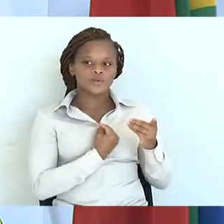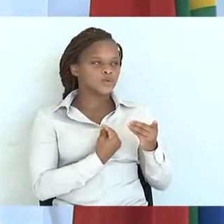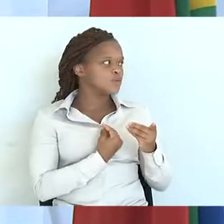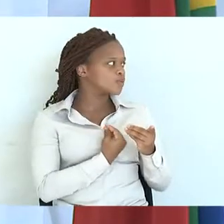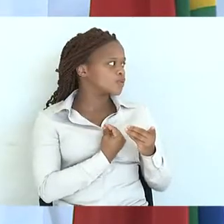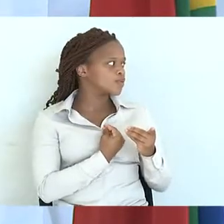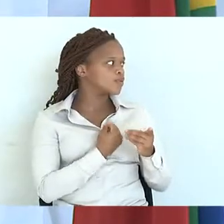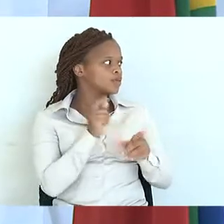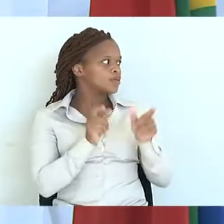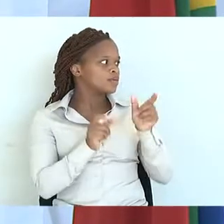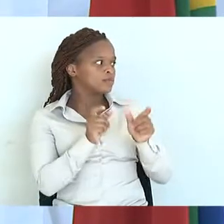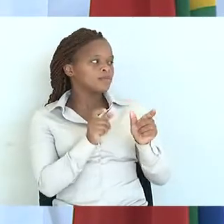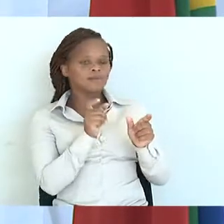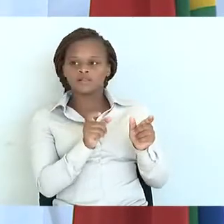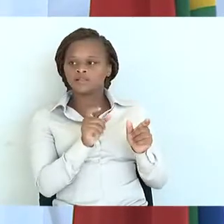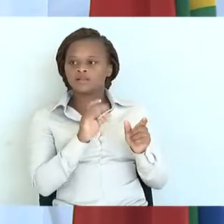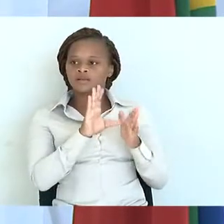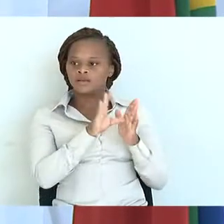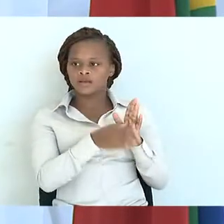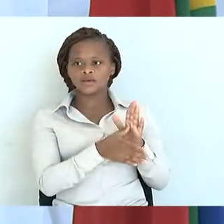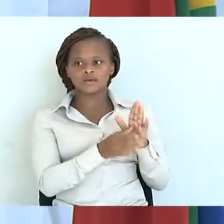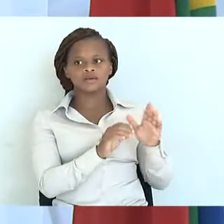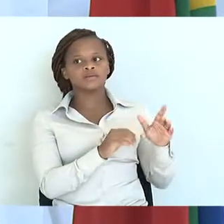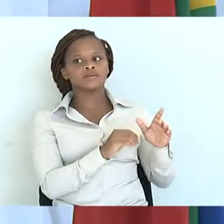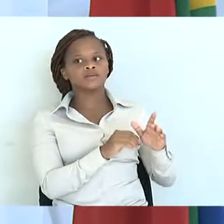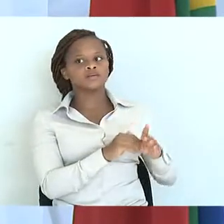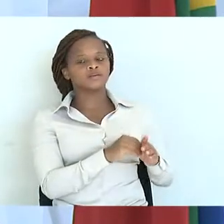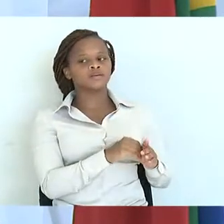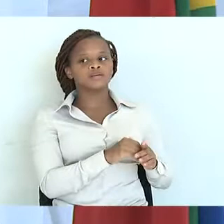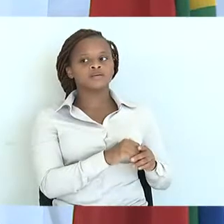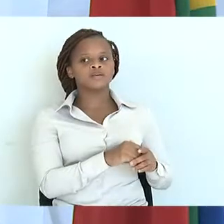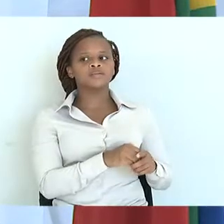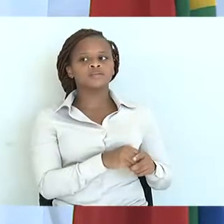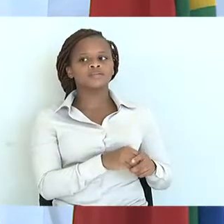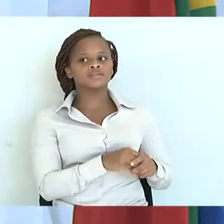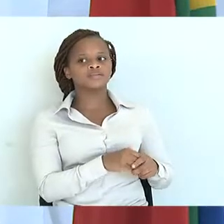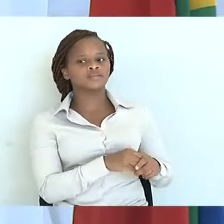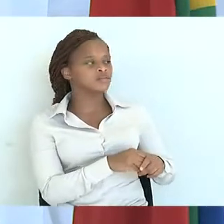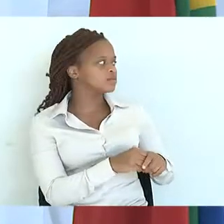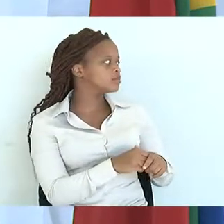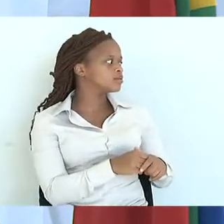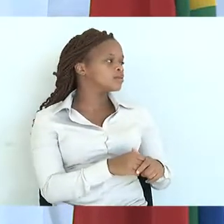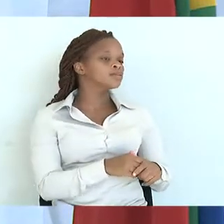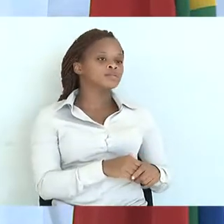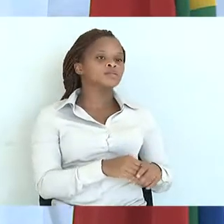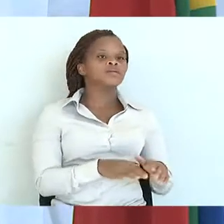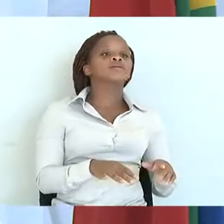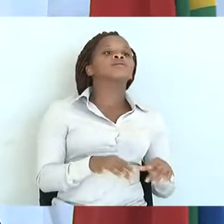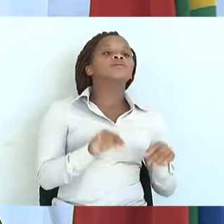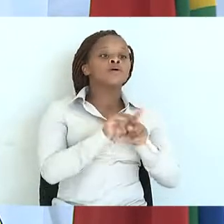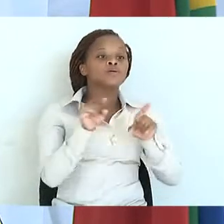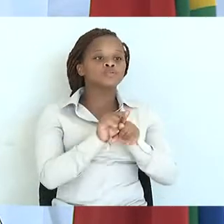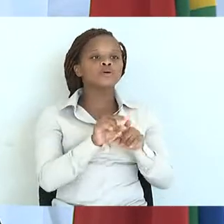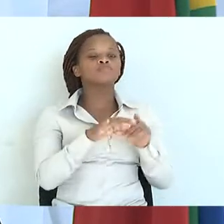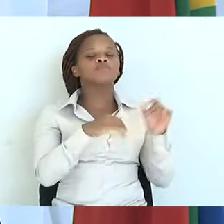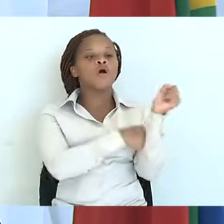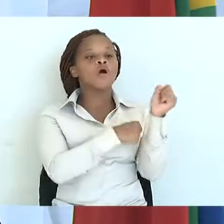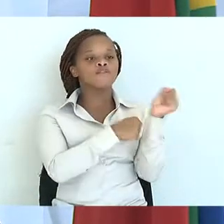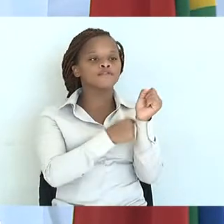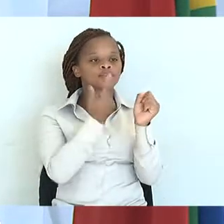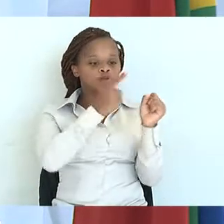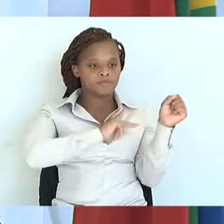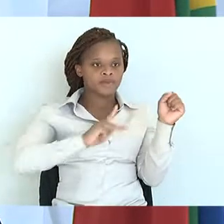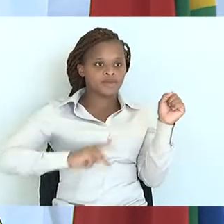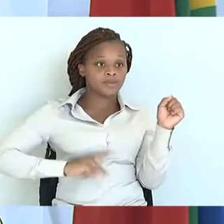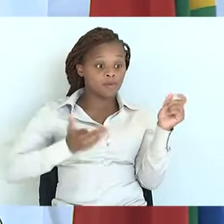Disabilities, from National. Thank you from the Office of the Premier in